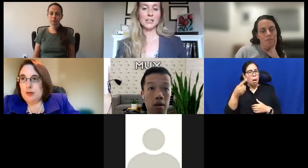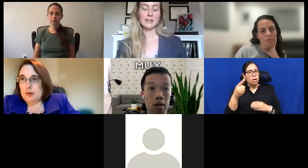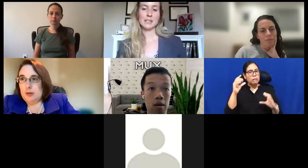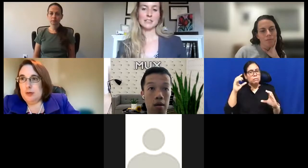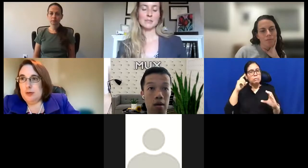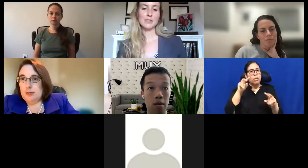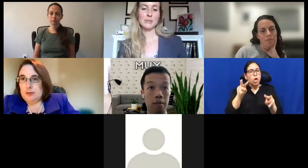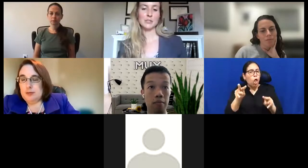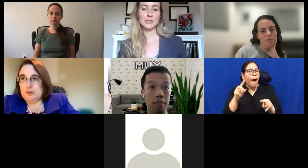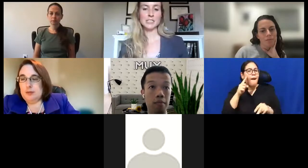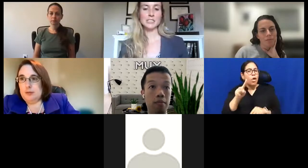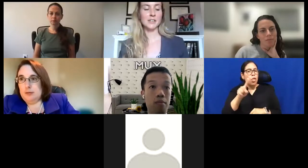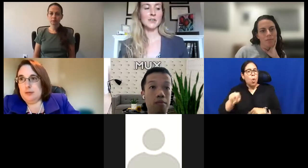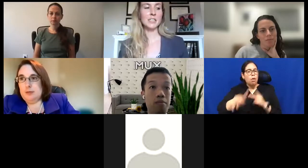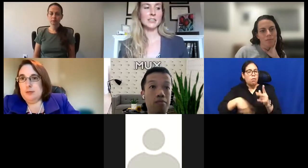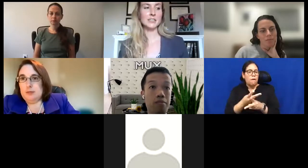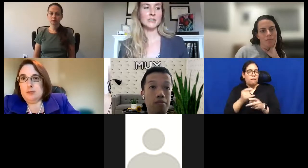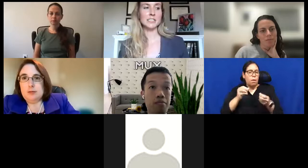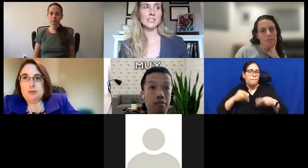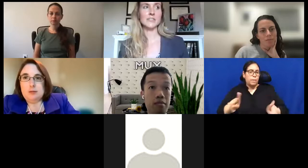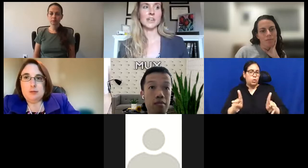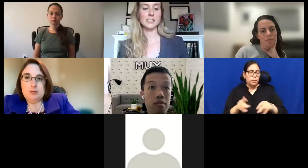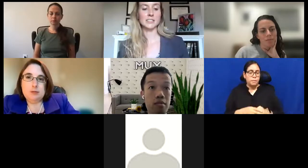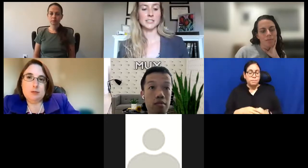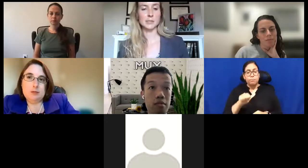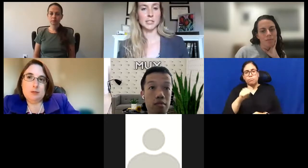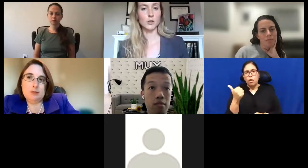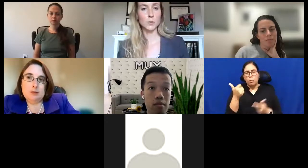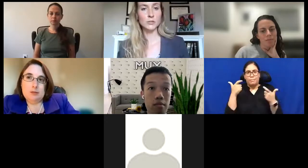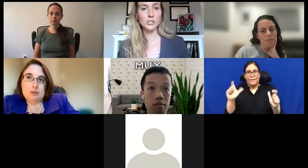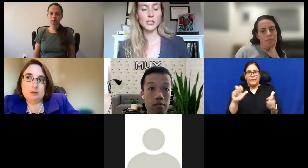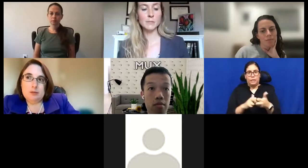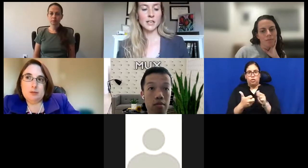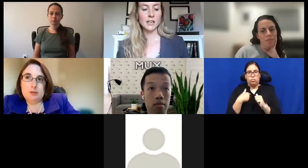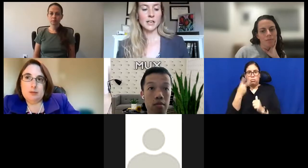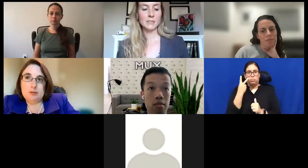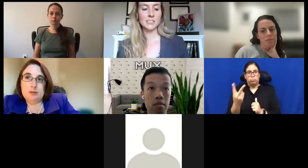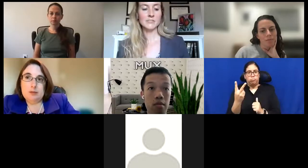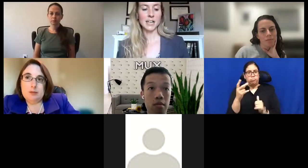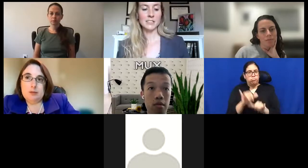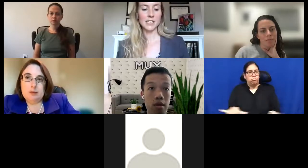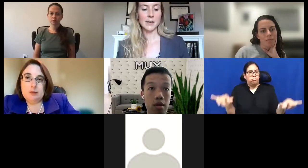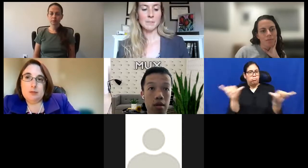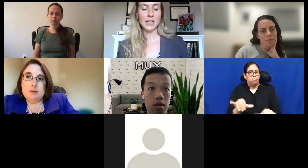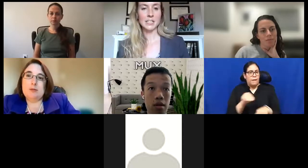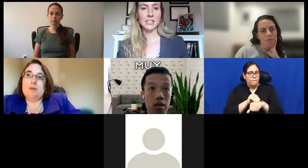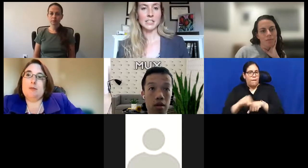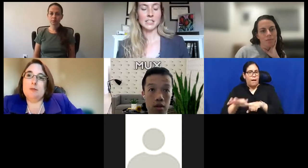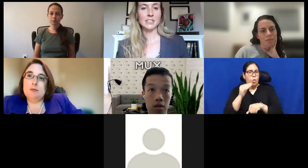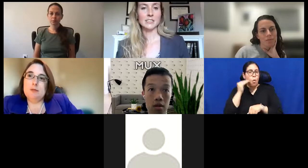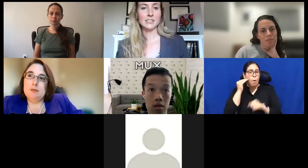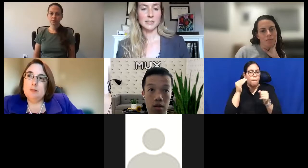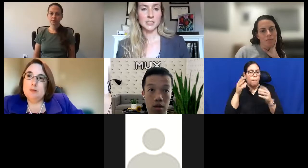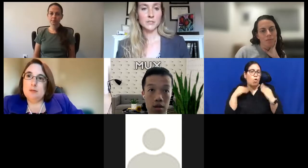for those types of opportunities. Another main issue that I see affecting disability homeownership is the fact that